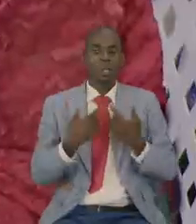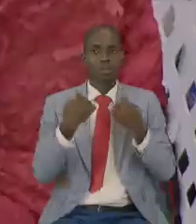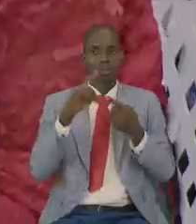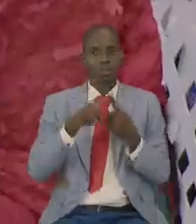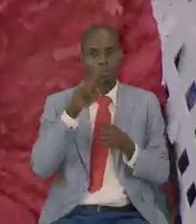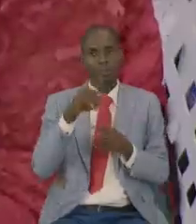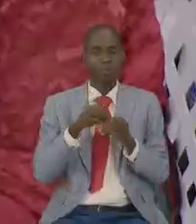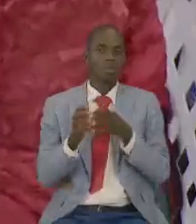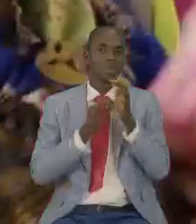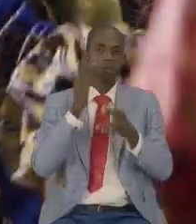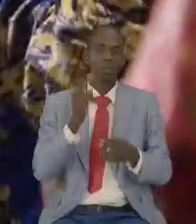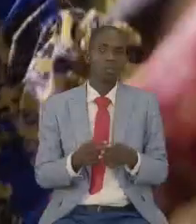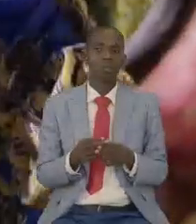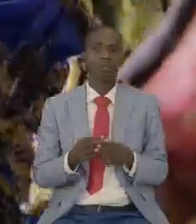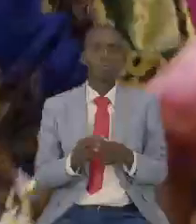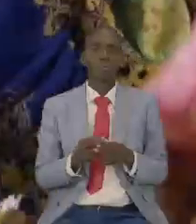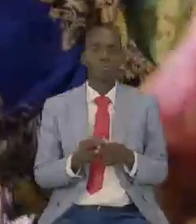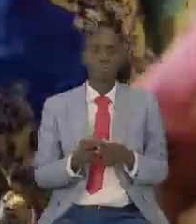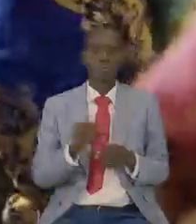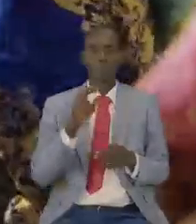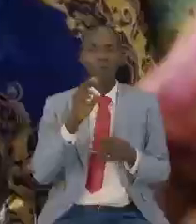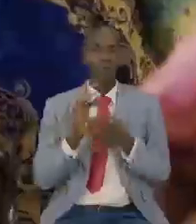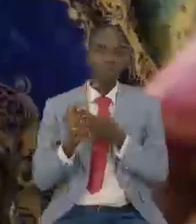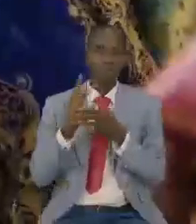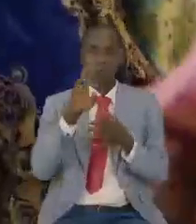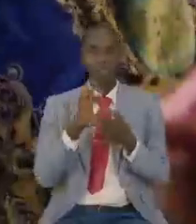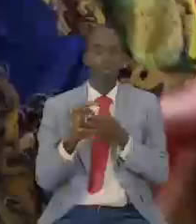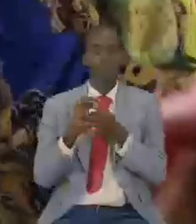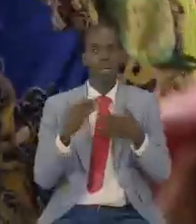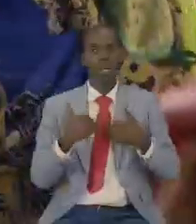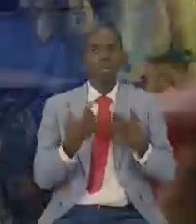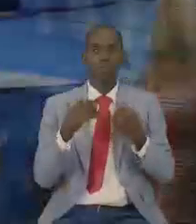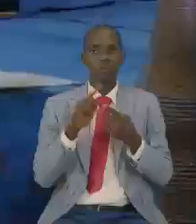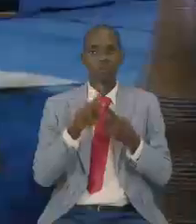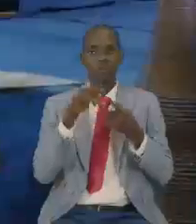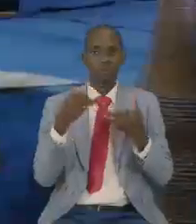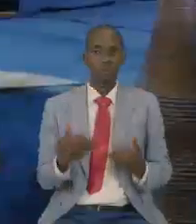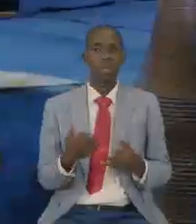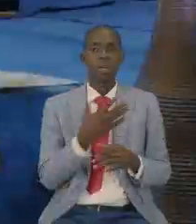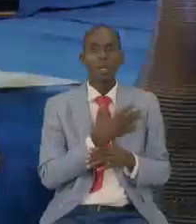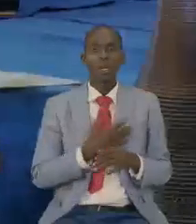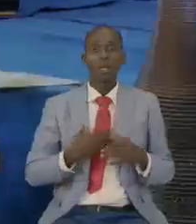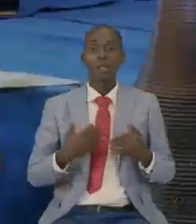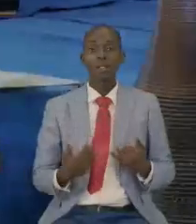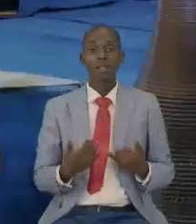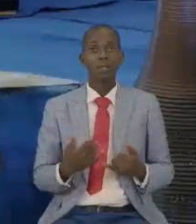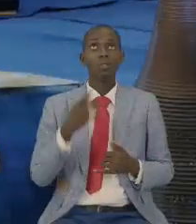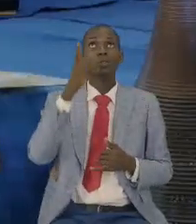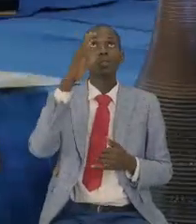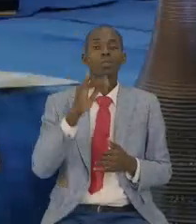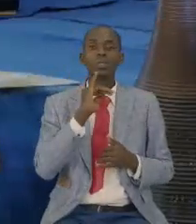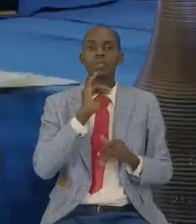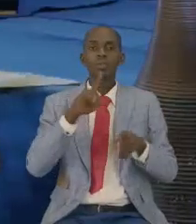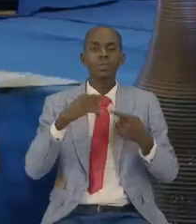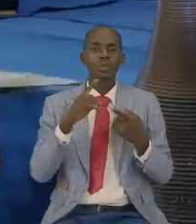reconciliation has come to you, and now God is going to take special interest in your life. Look